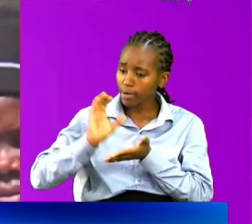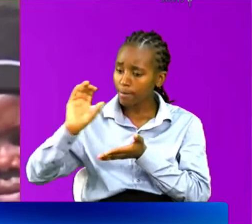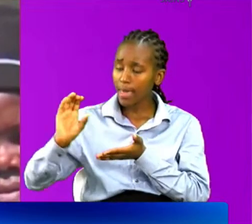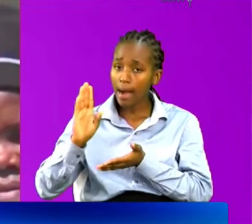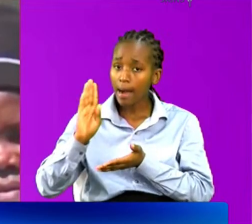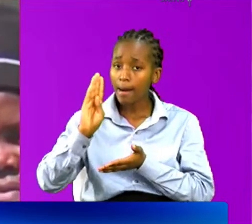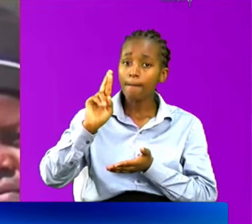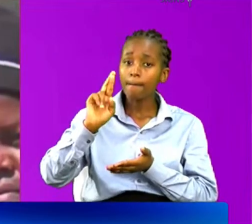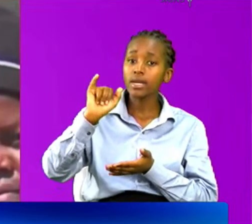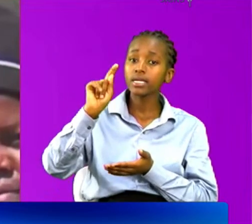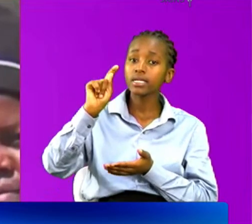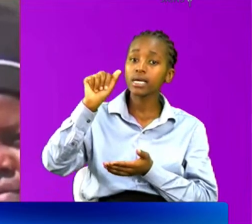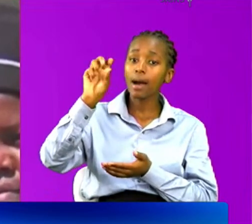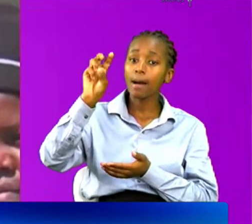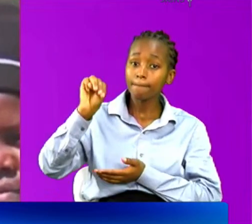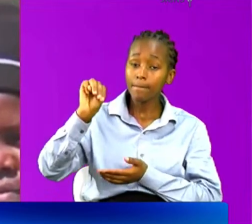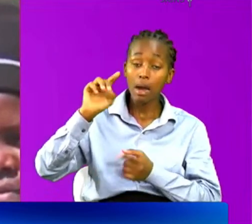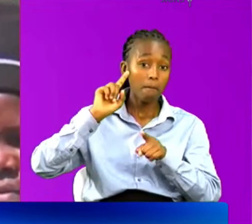it's not being